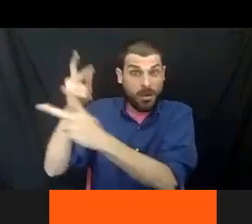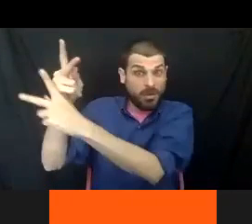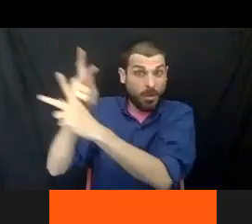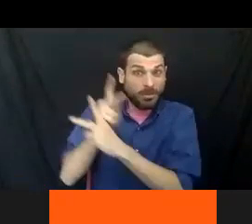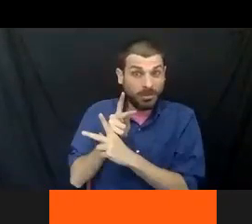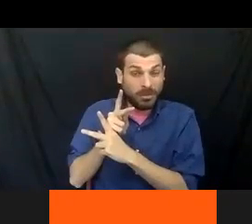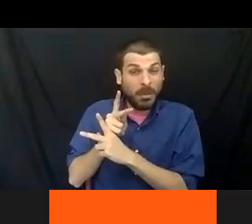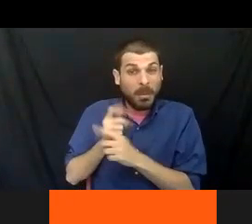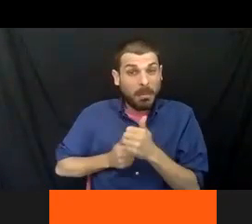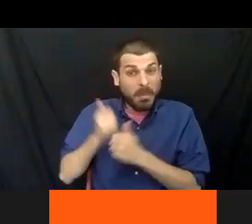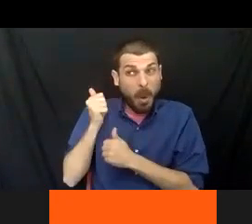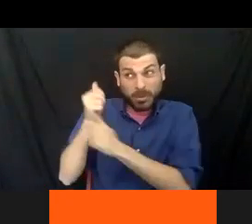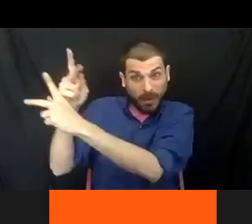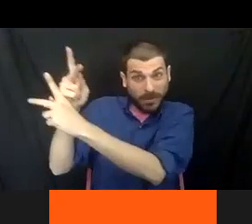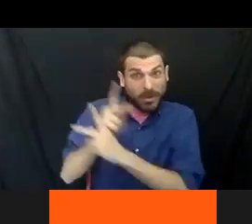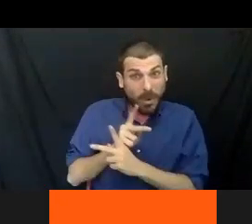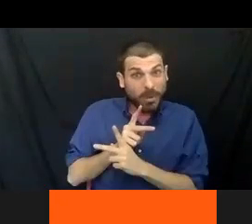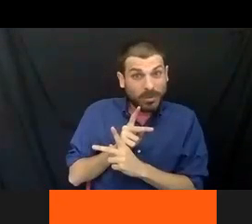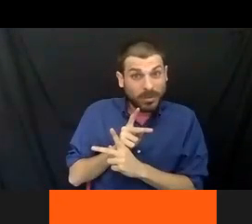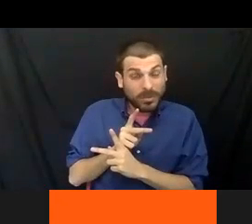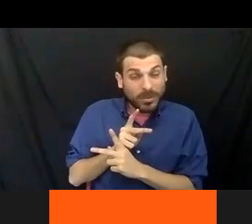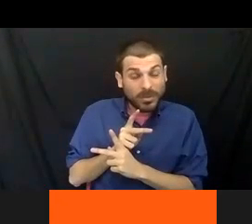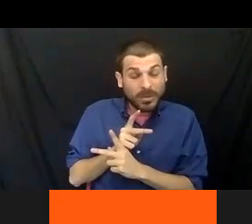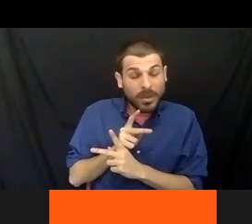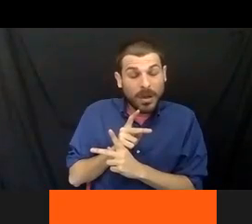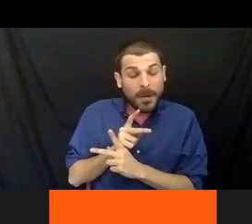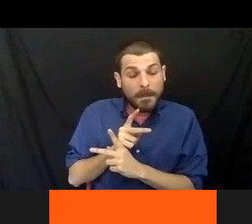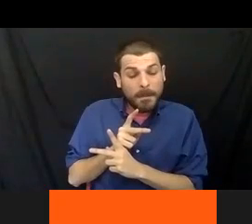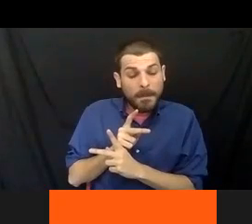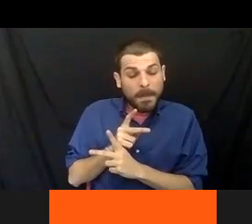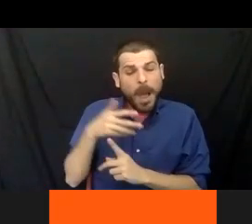that people get, most mortgage loans that people get are